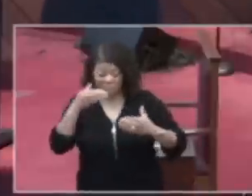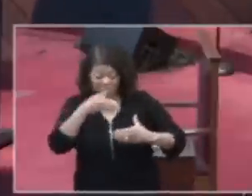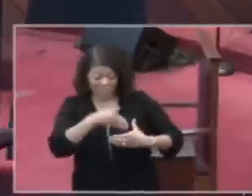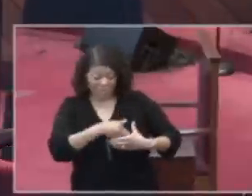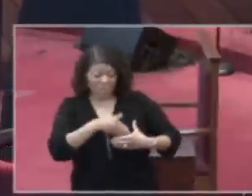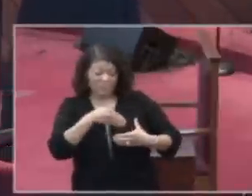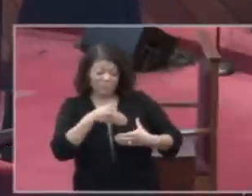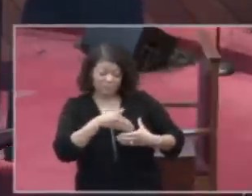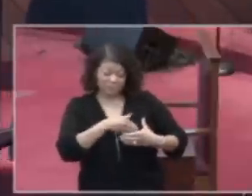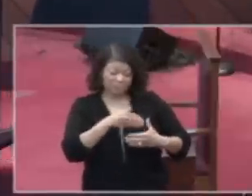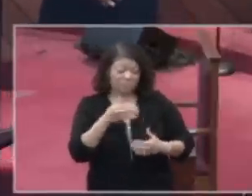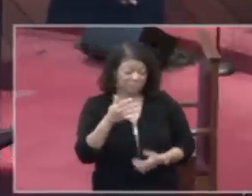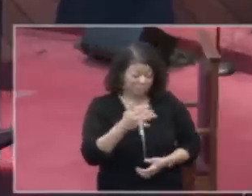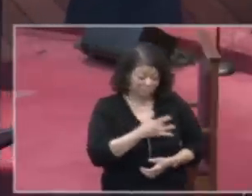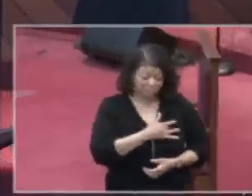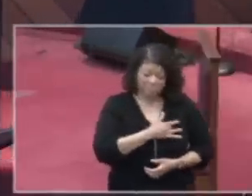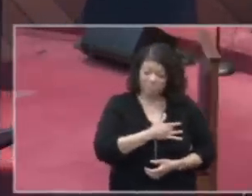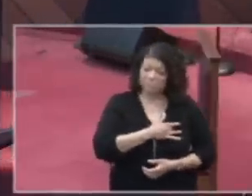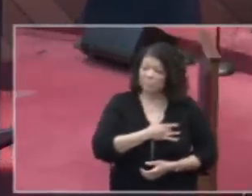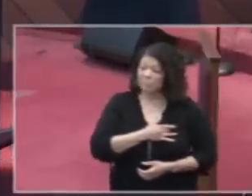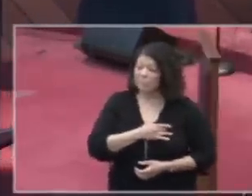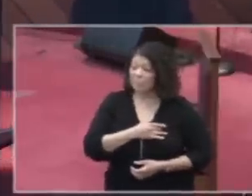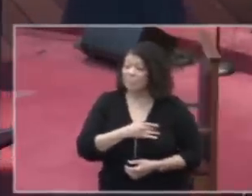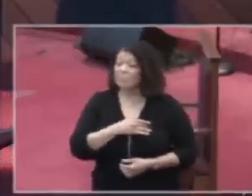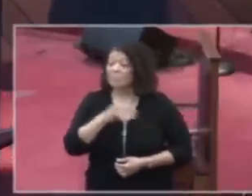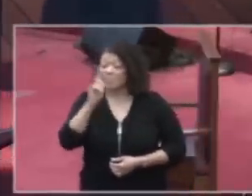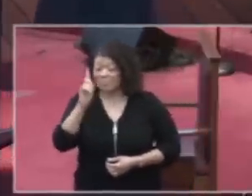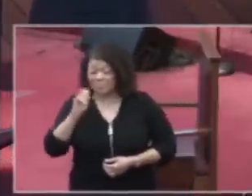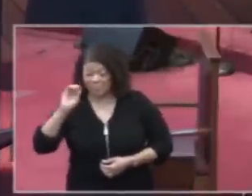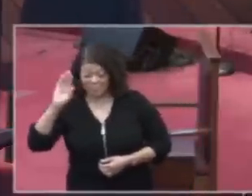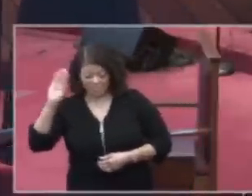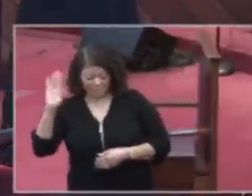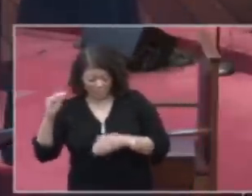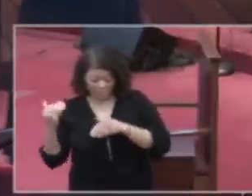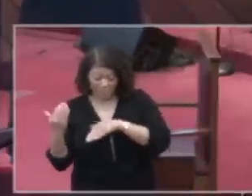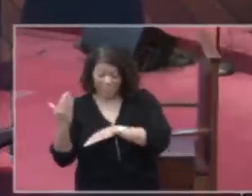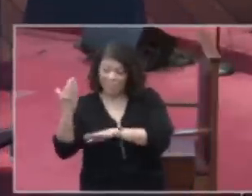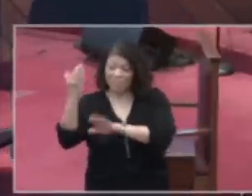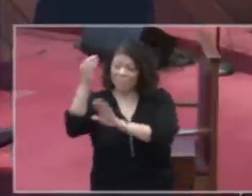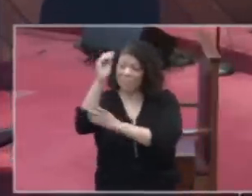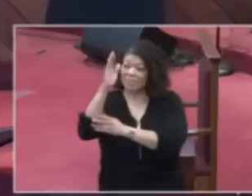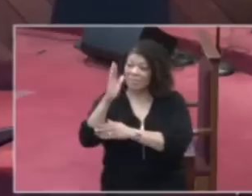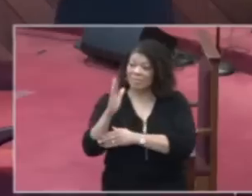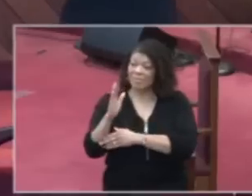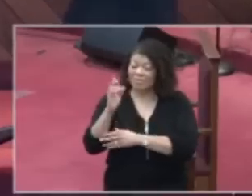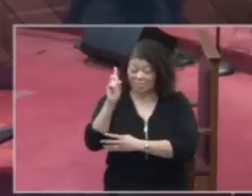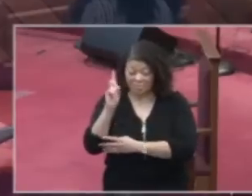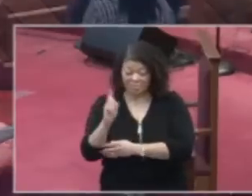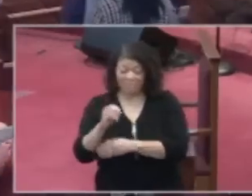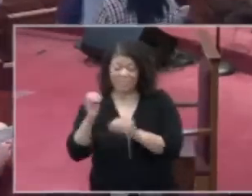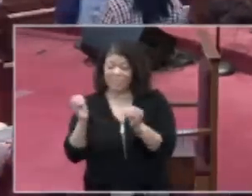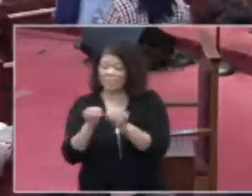yeah. I will know. Say, fill me up. Fill me up, God.